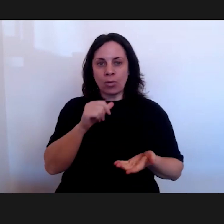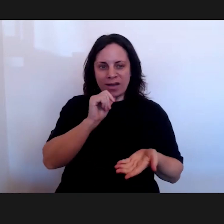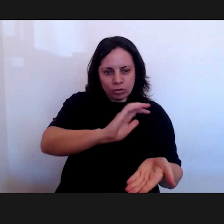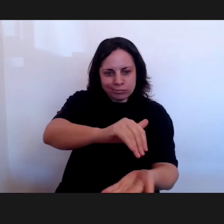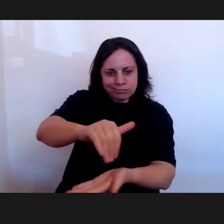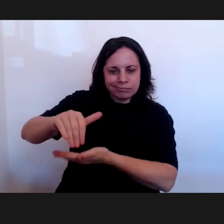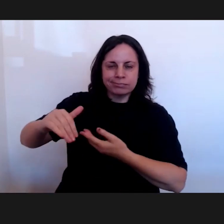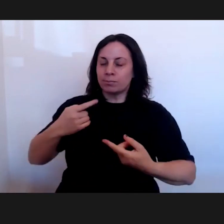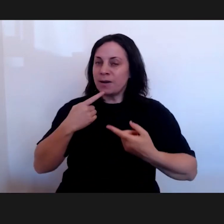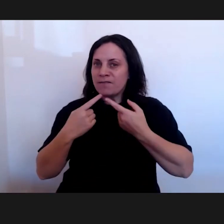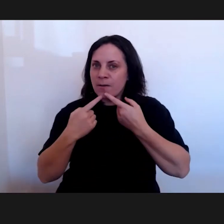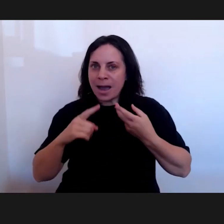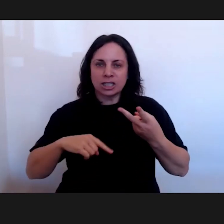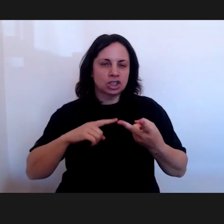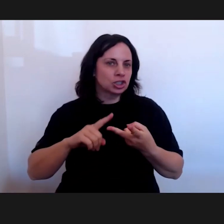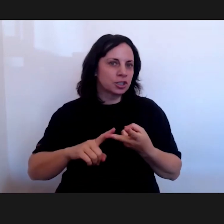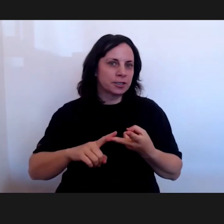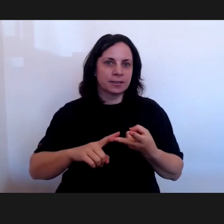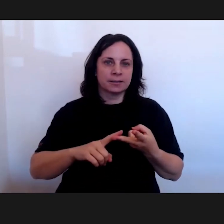collecting